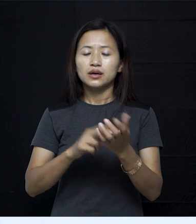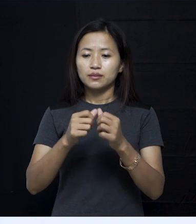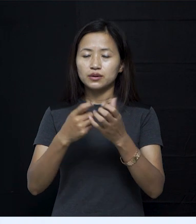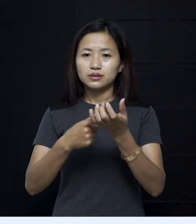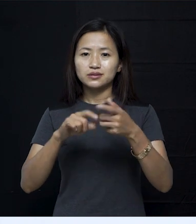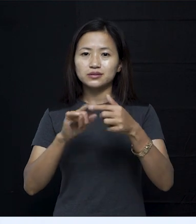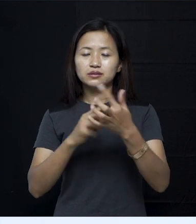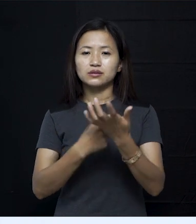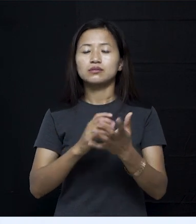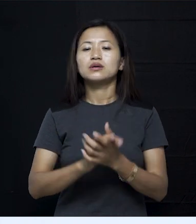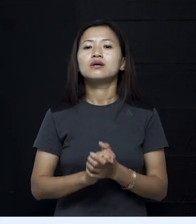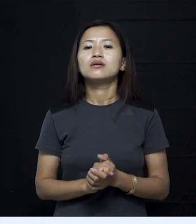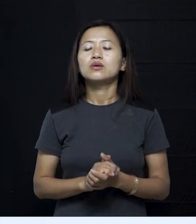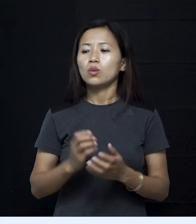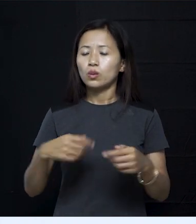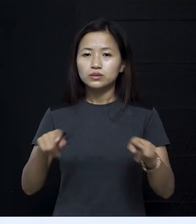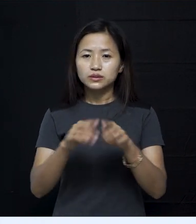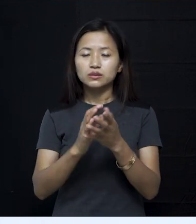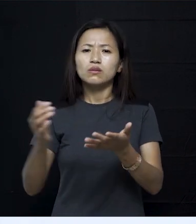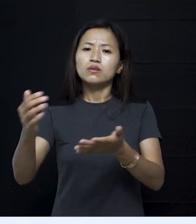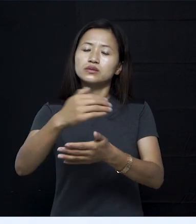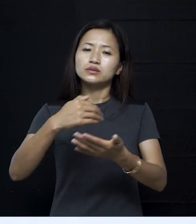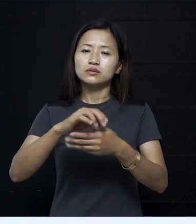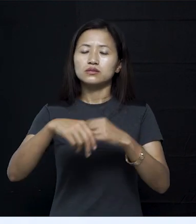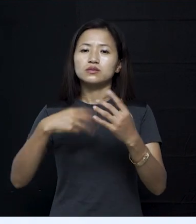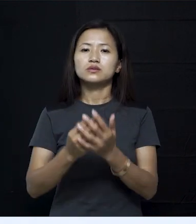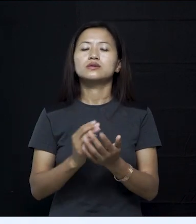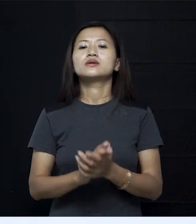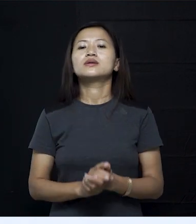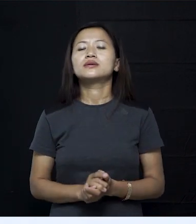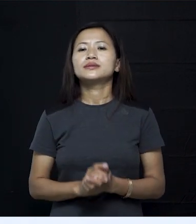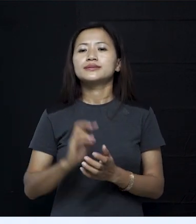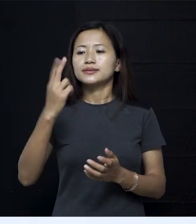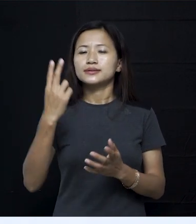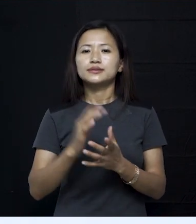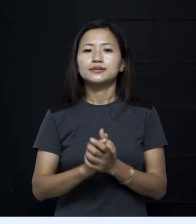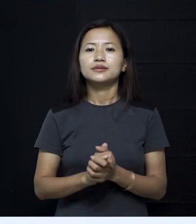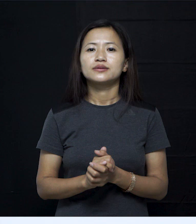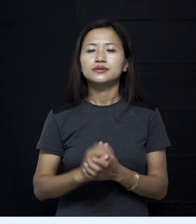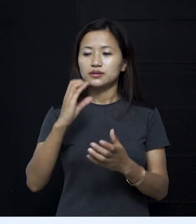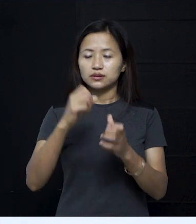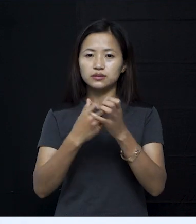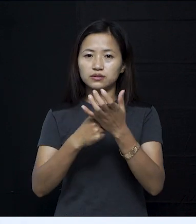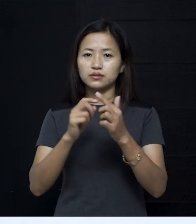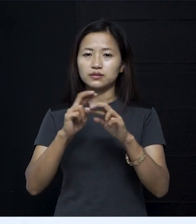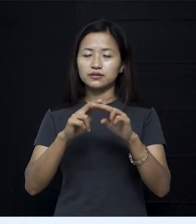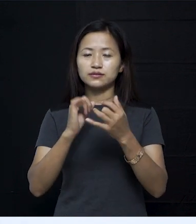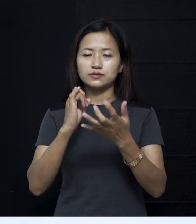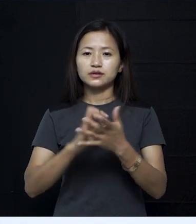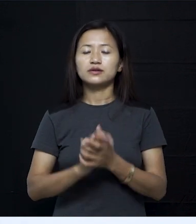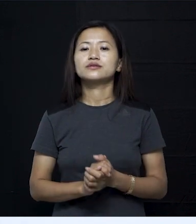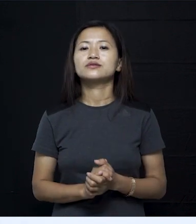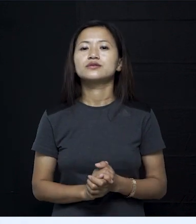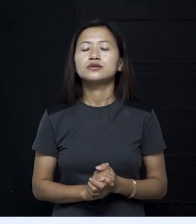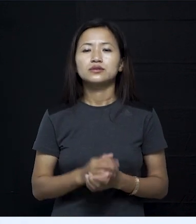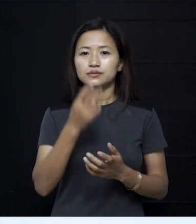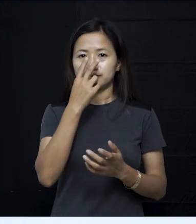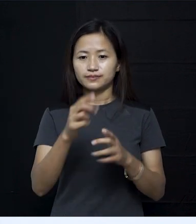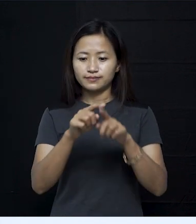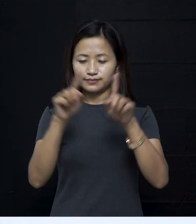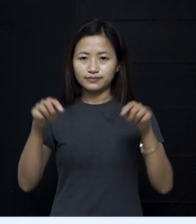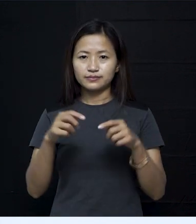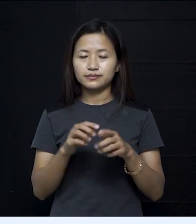this cropping season in India. Okay, India, they have three cropping season. Okay, in India